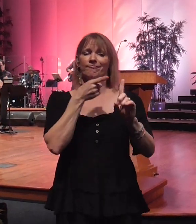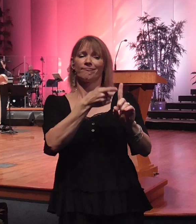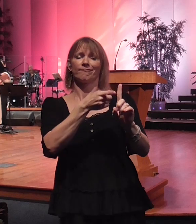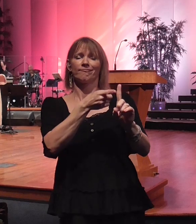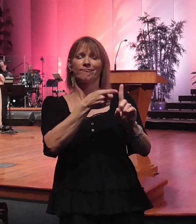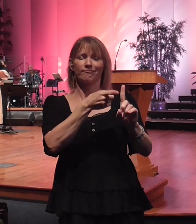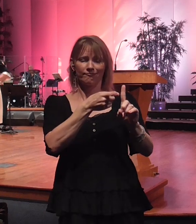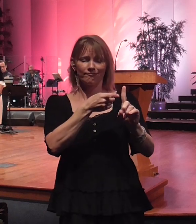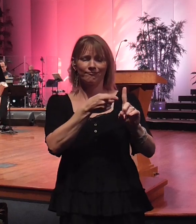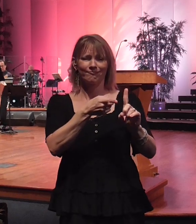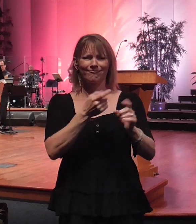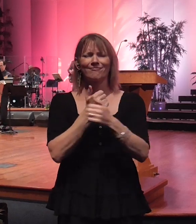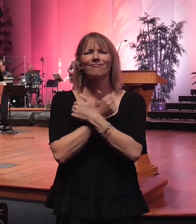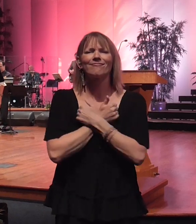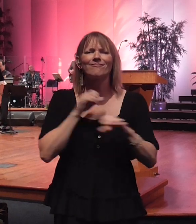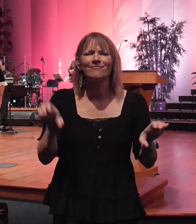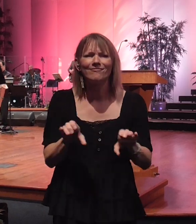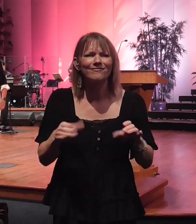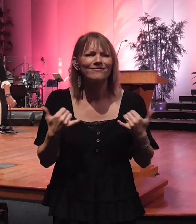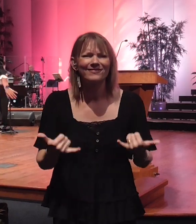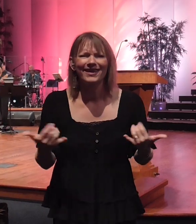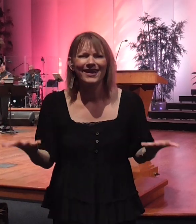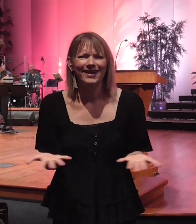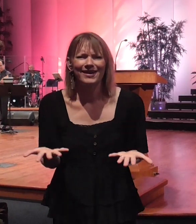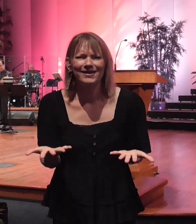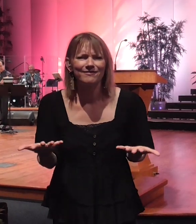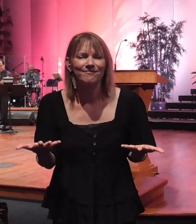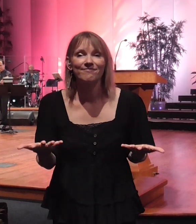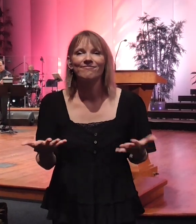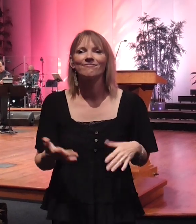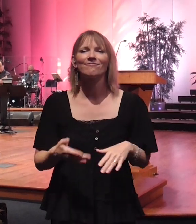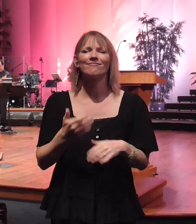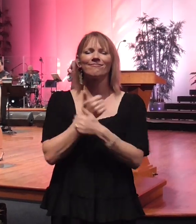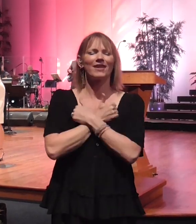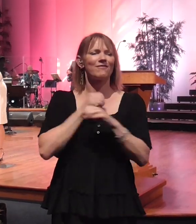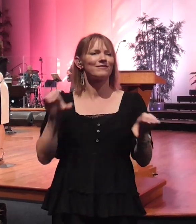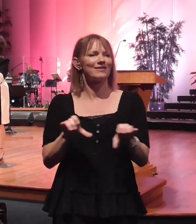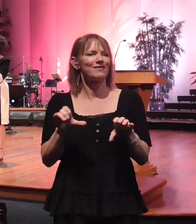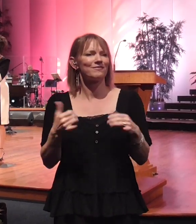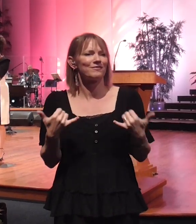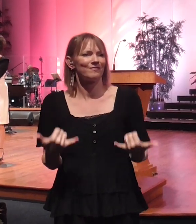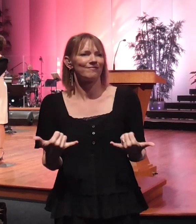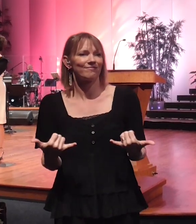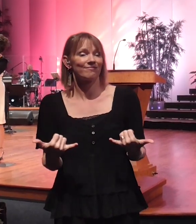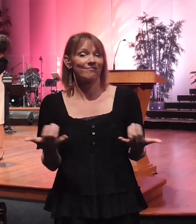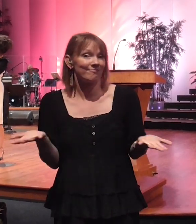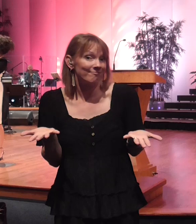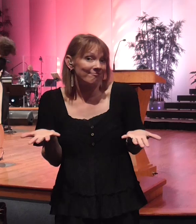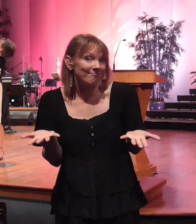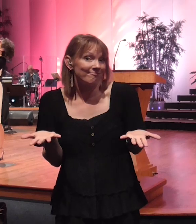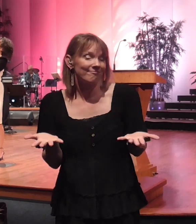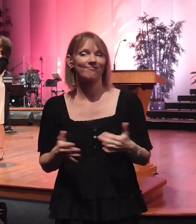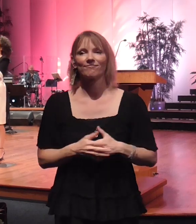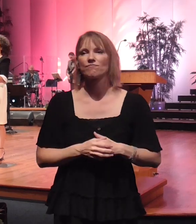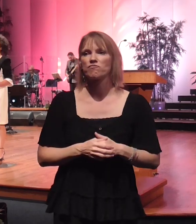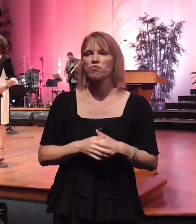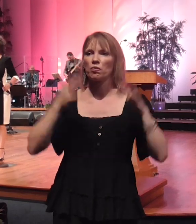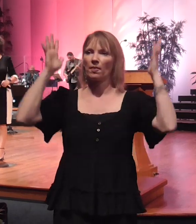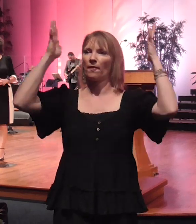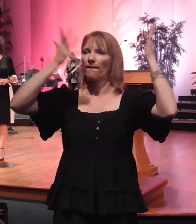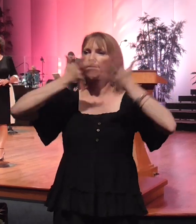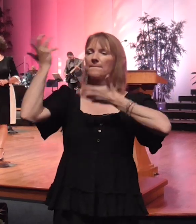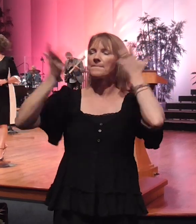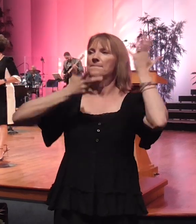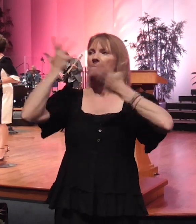Anyhow, what would love do? What would love do? What would love do now?